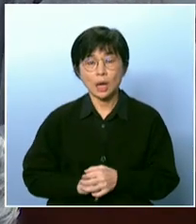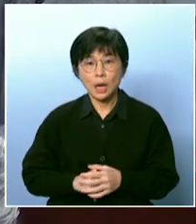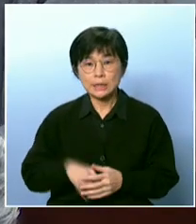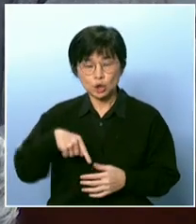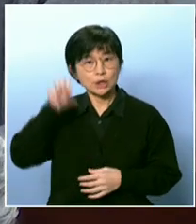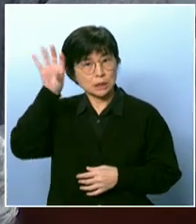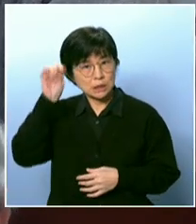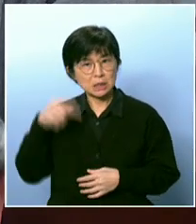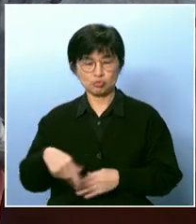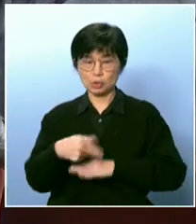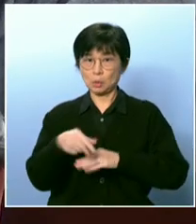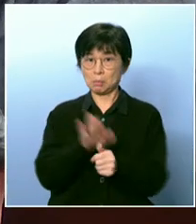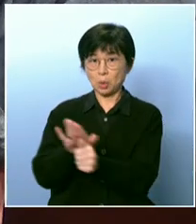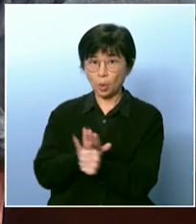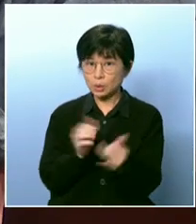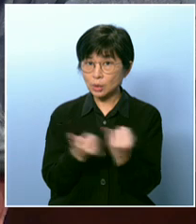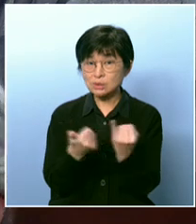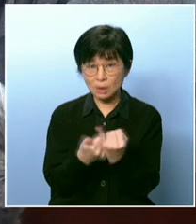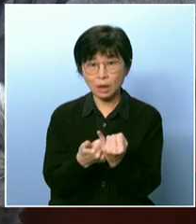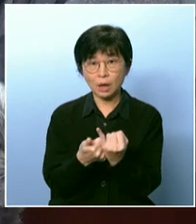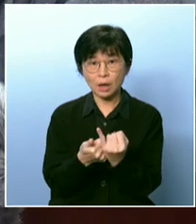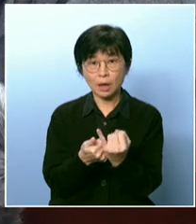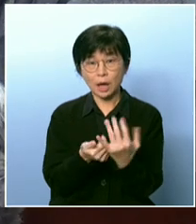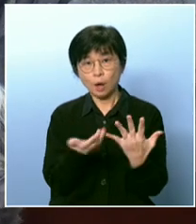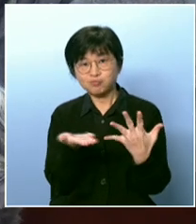to broaden children's horizons early on.